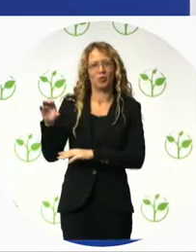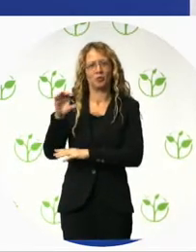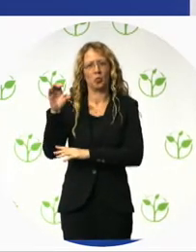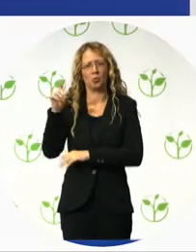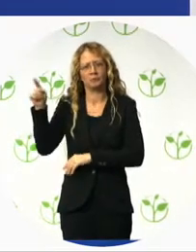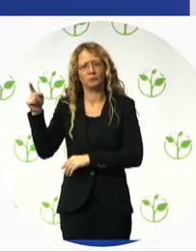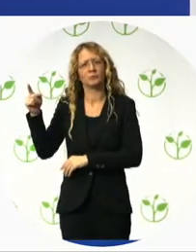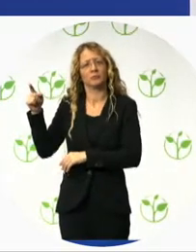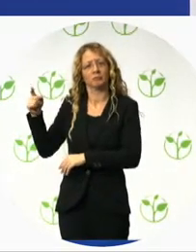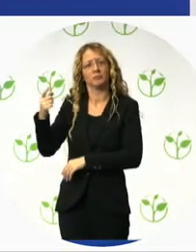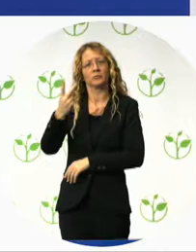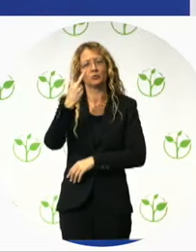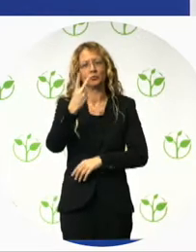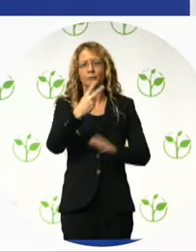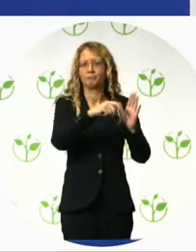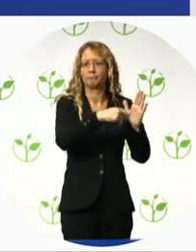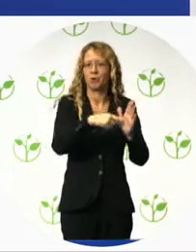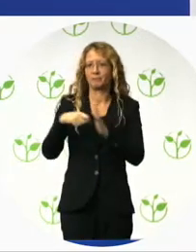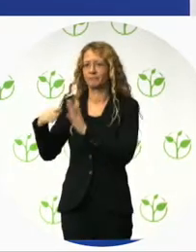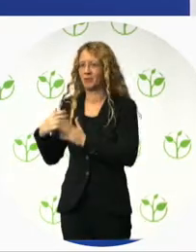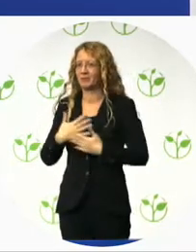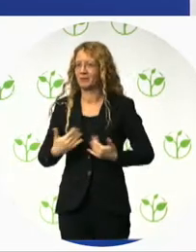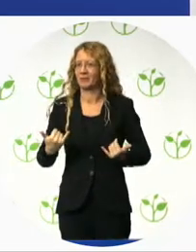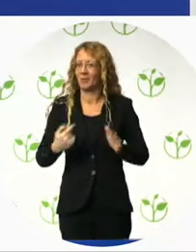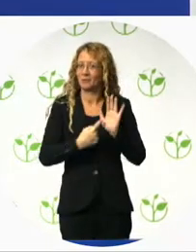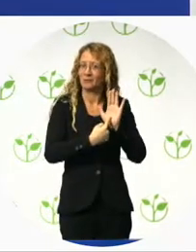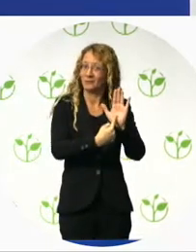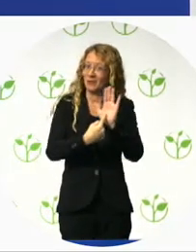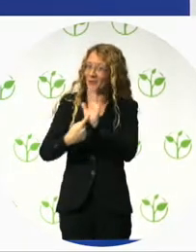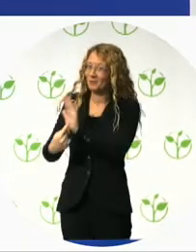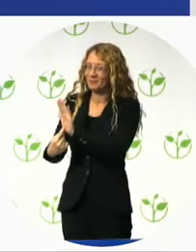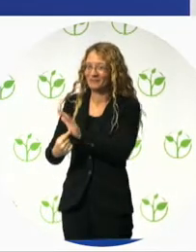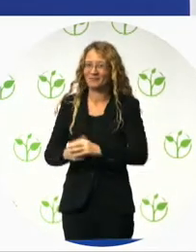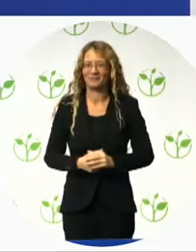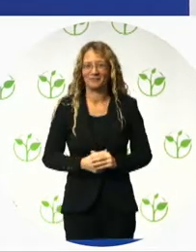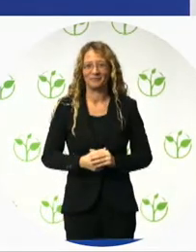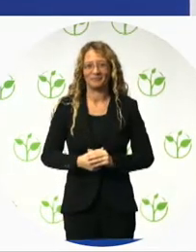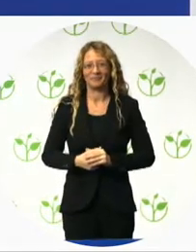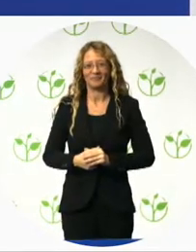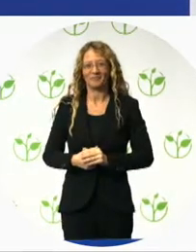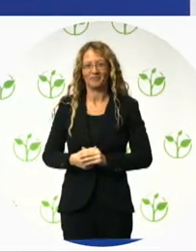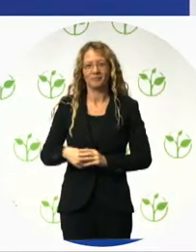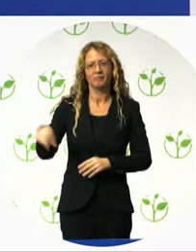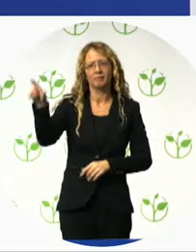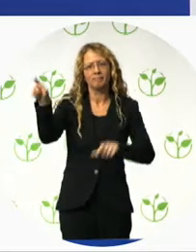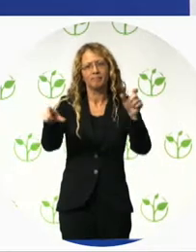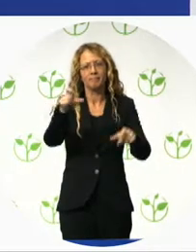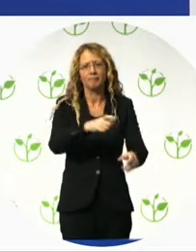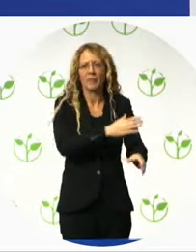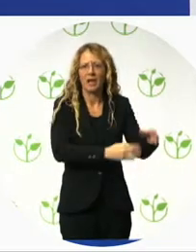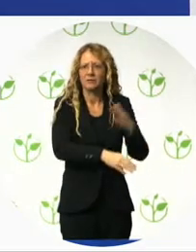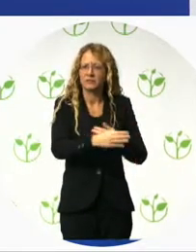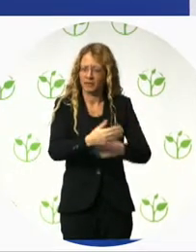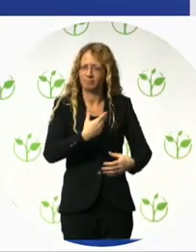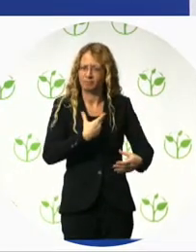showing today how we are working with disabilities, with people with disabilities. Since in our